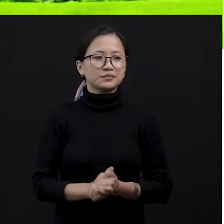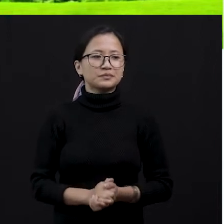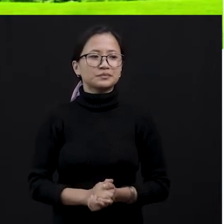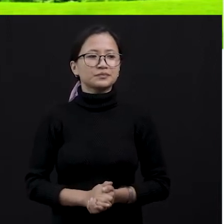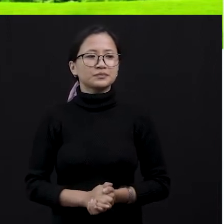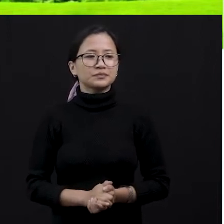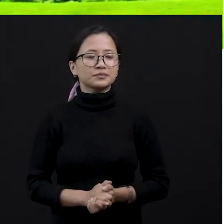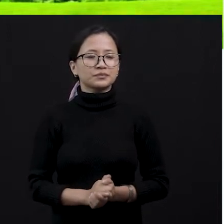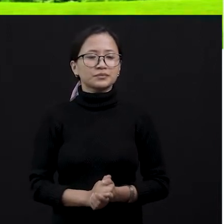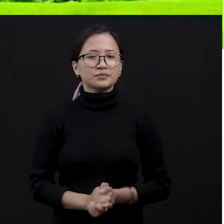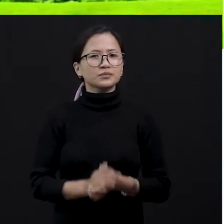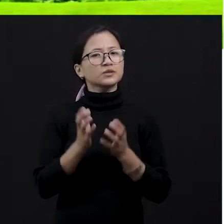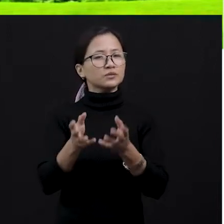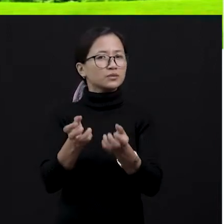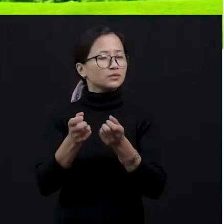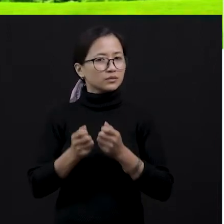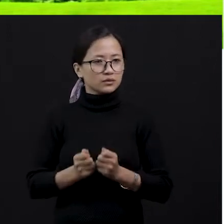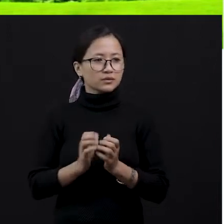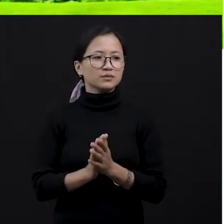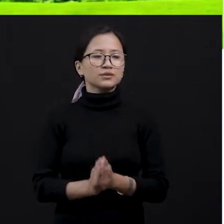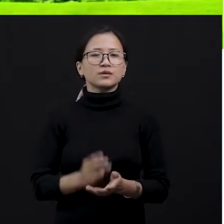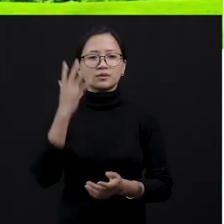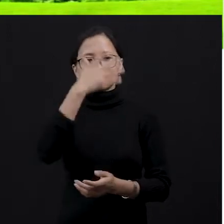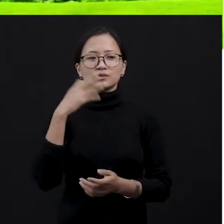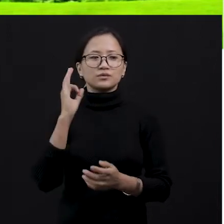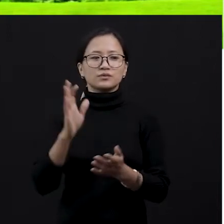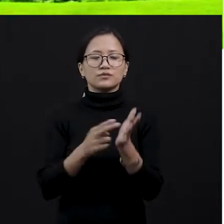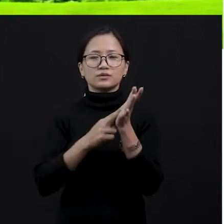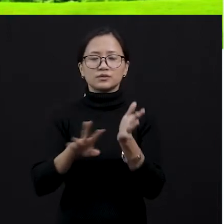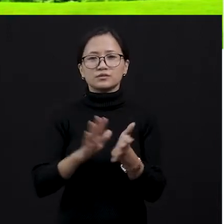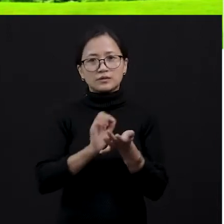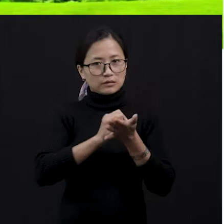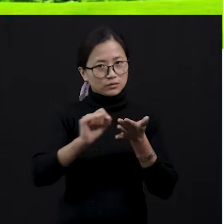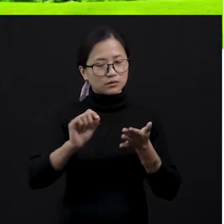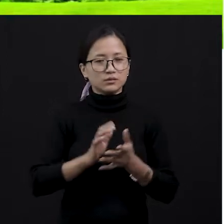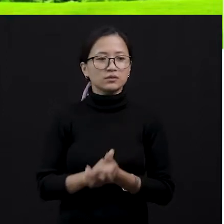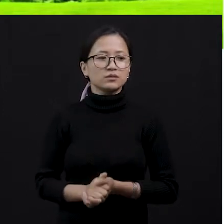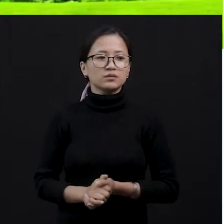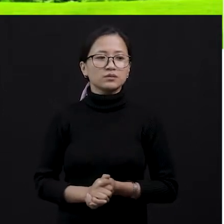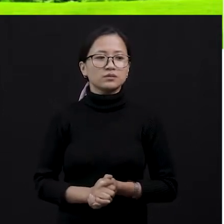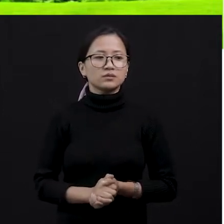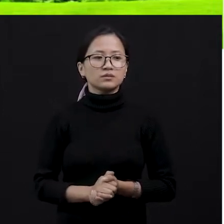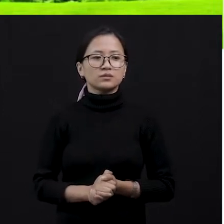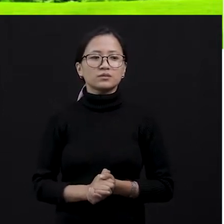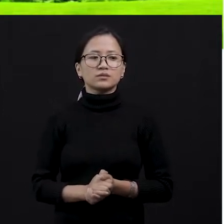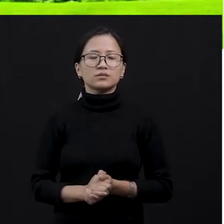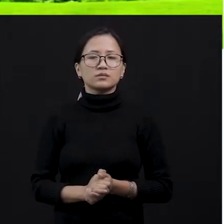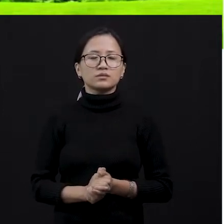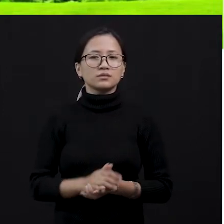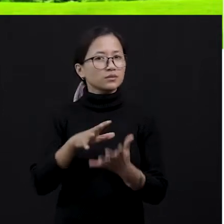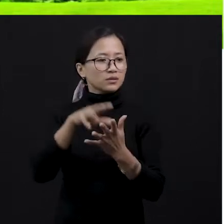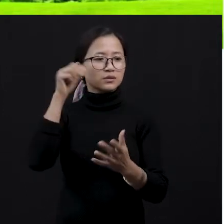poem. Now, we will also appreciate the beauty of nature in writing, okay. Through this poem, we will